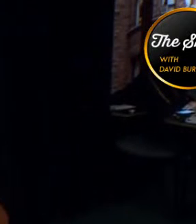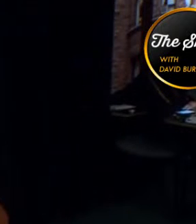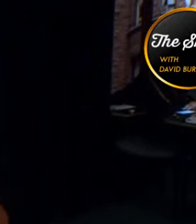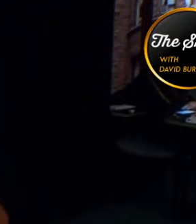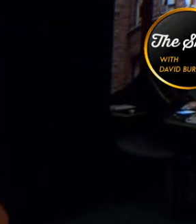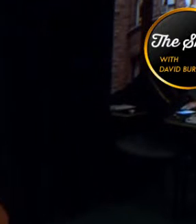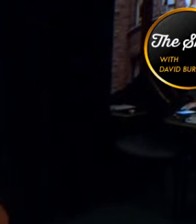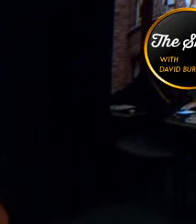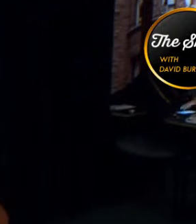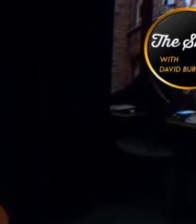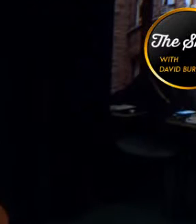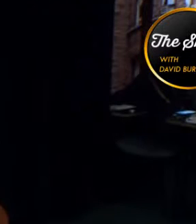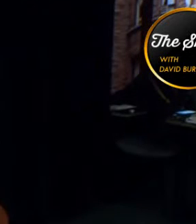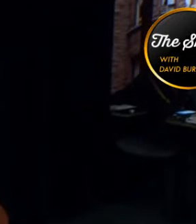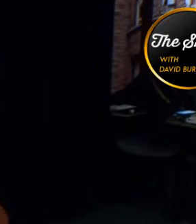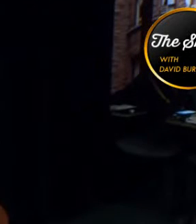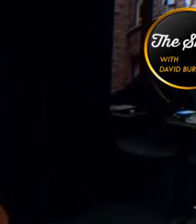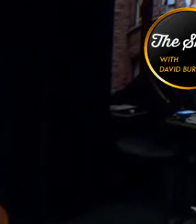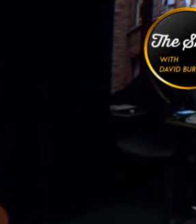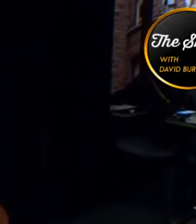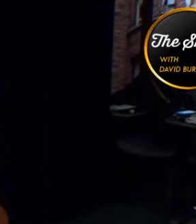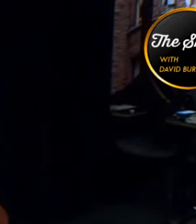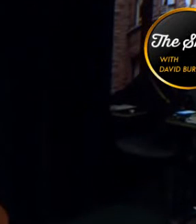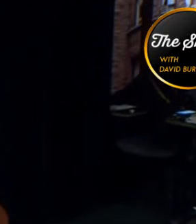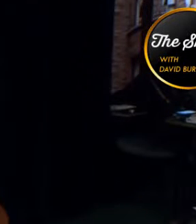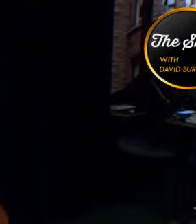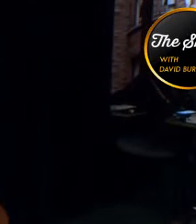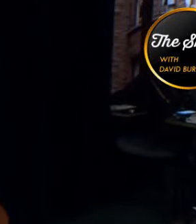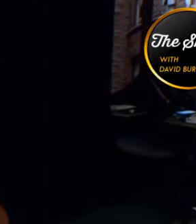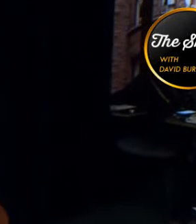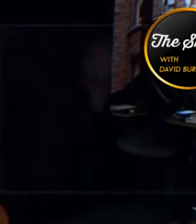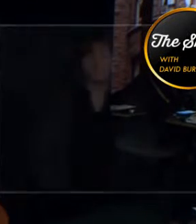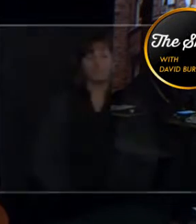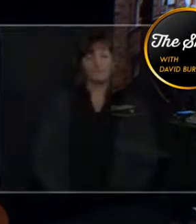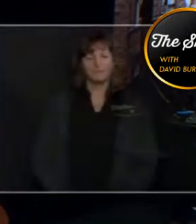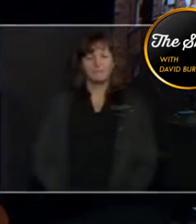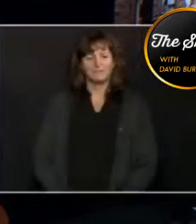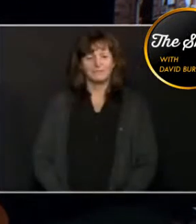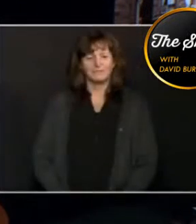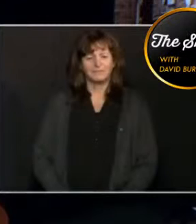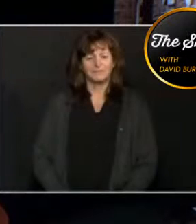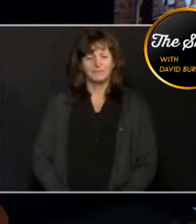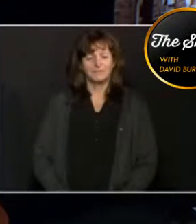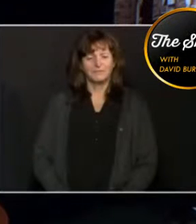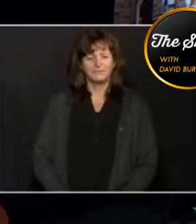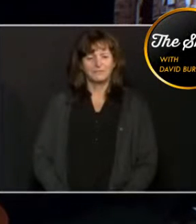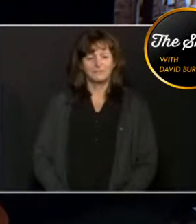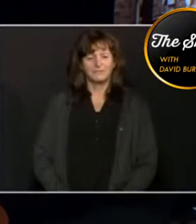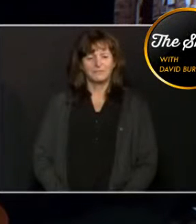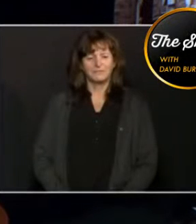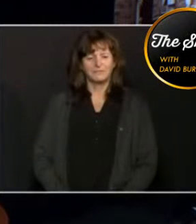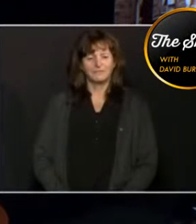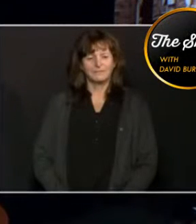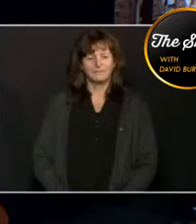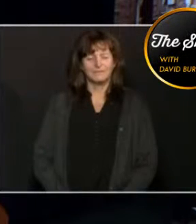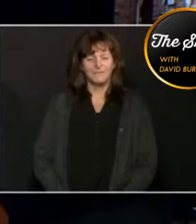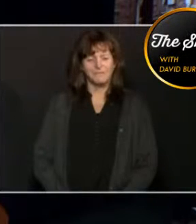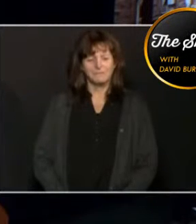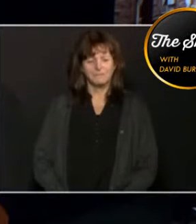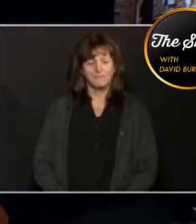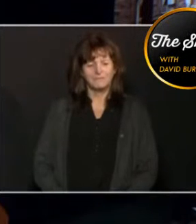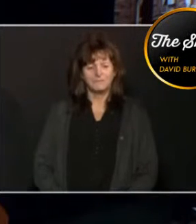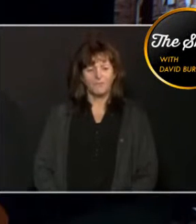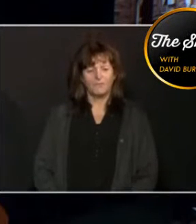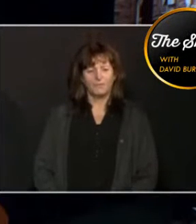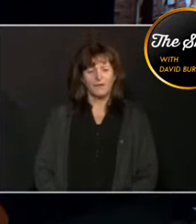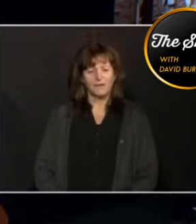Hi everyone, thanks for joining. We're going to get started now. Today we have approximately 40 minutes, and just a reminder, one question, one follow-up.